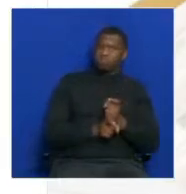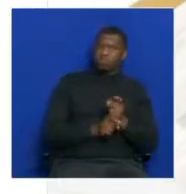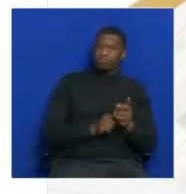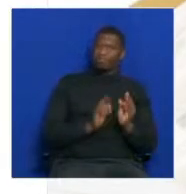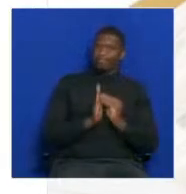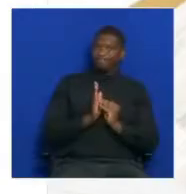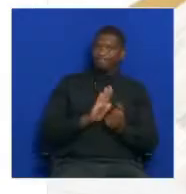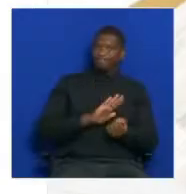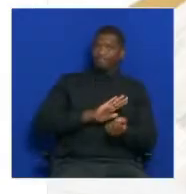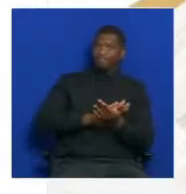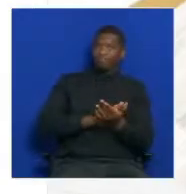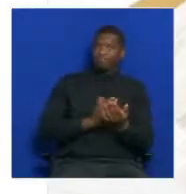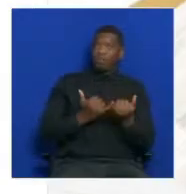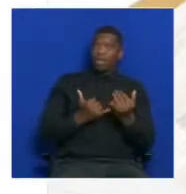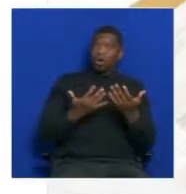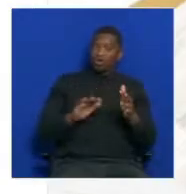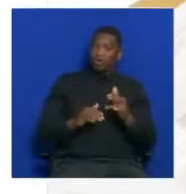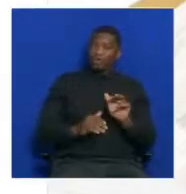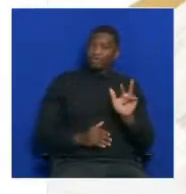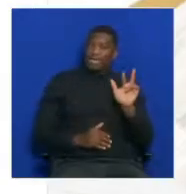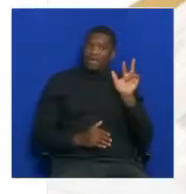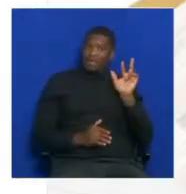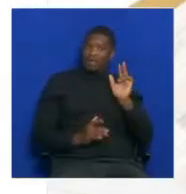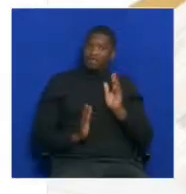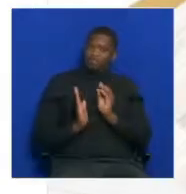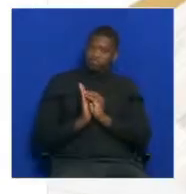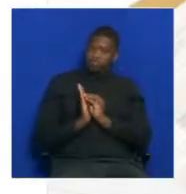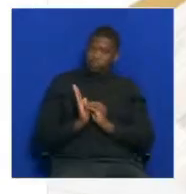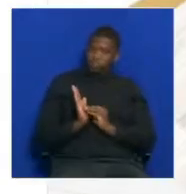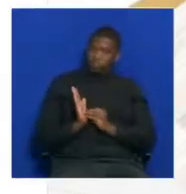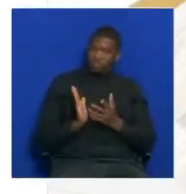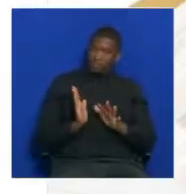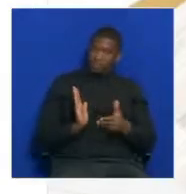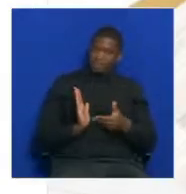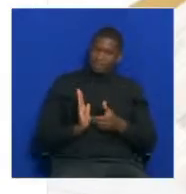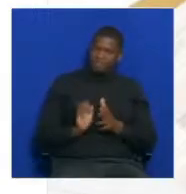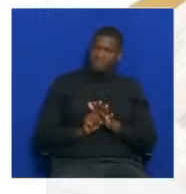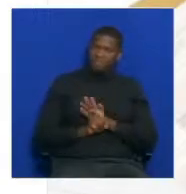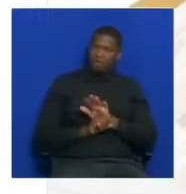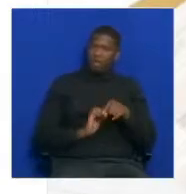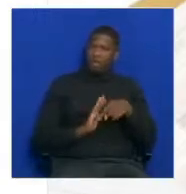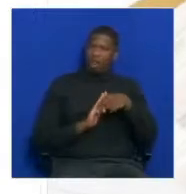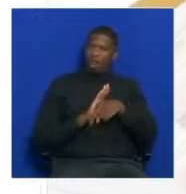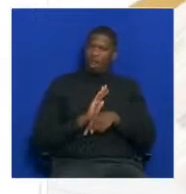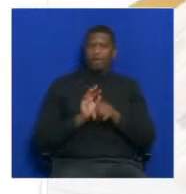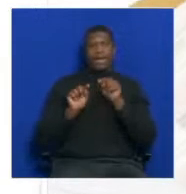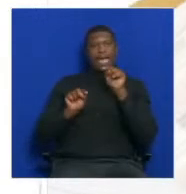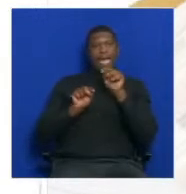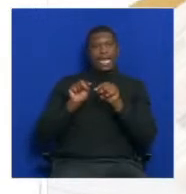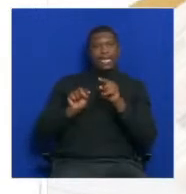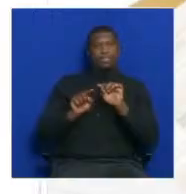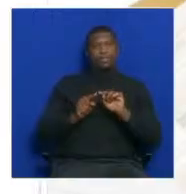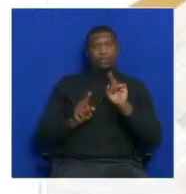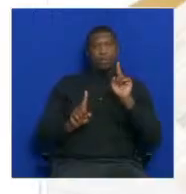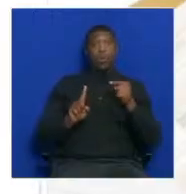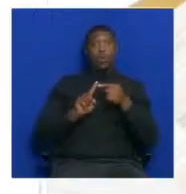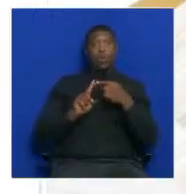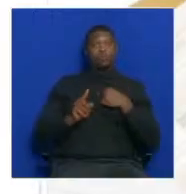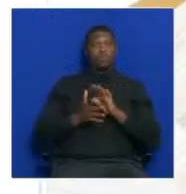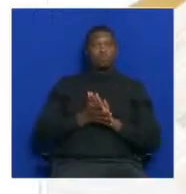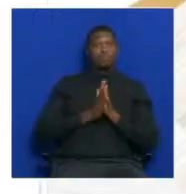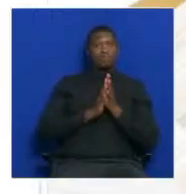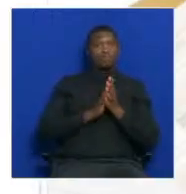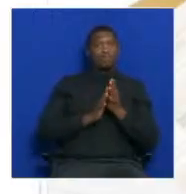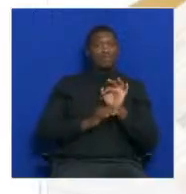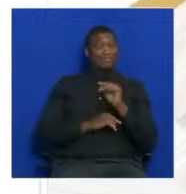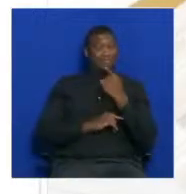deposed to an affidavit which expanded the allegation to implicate me, asserting